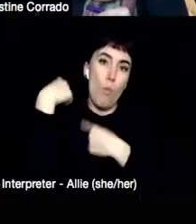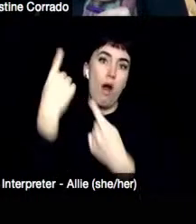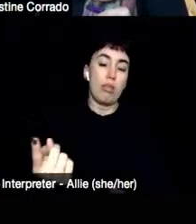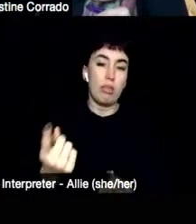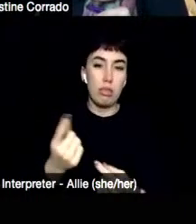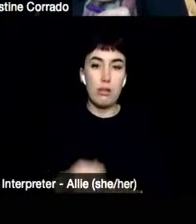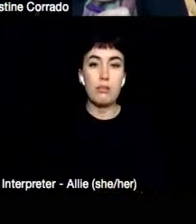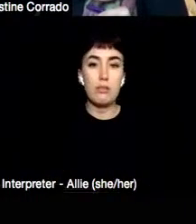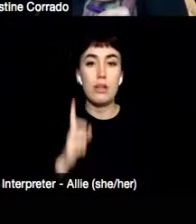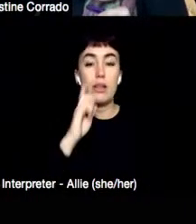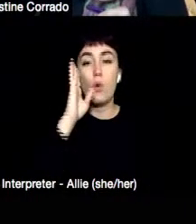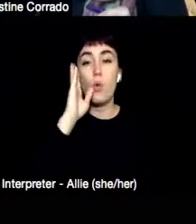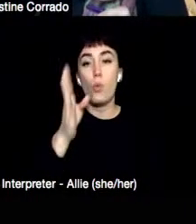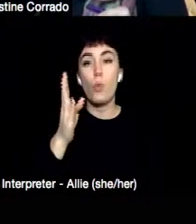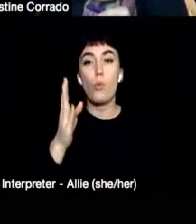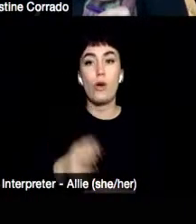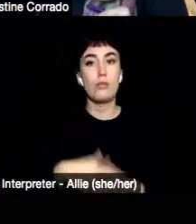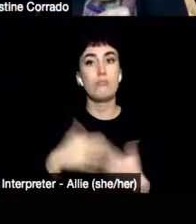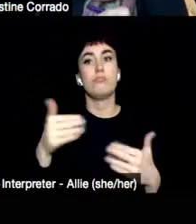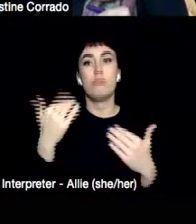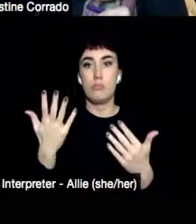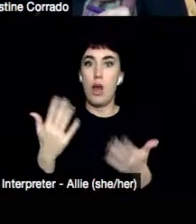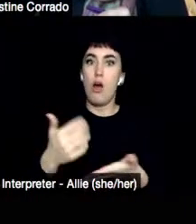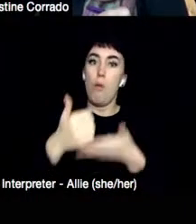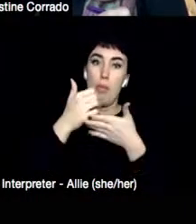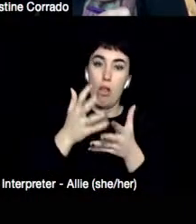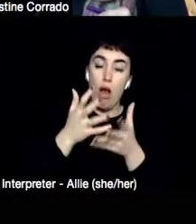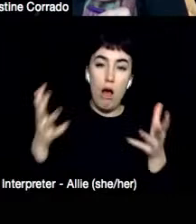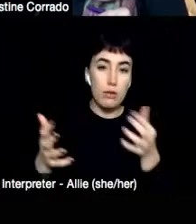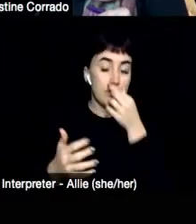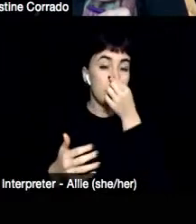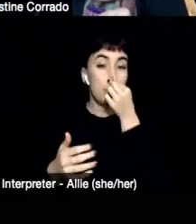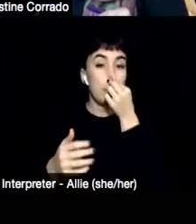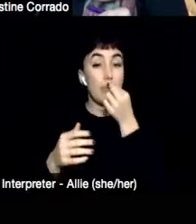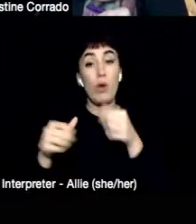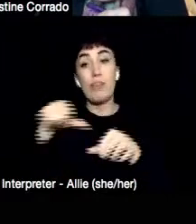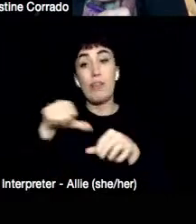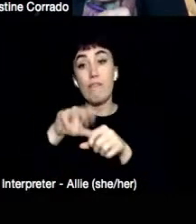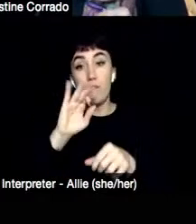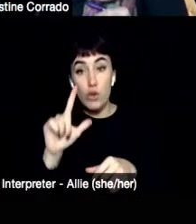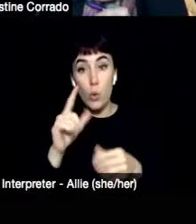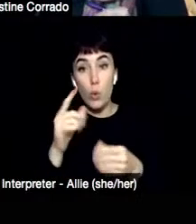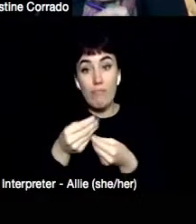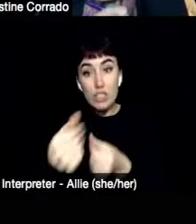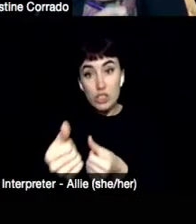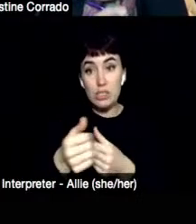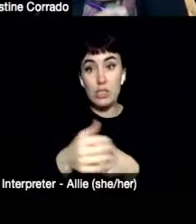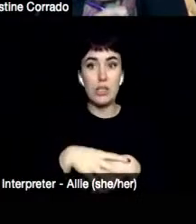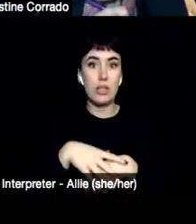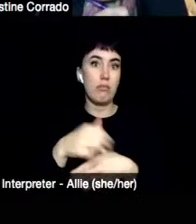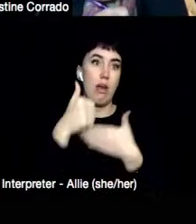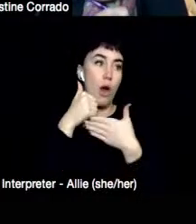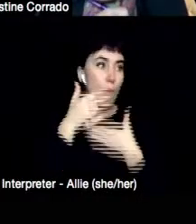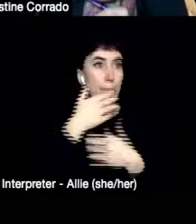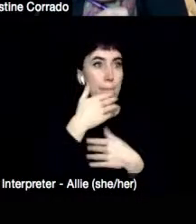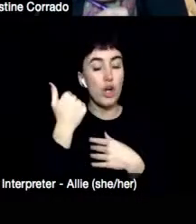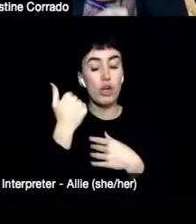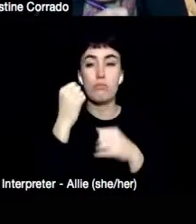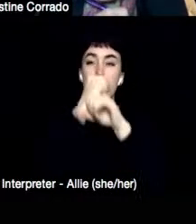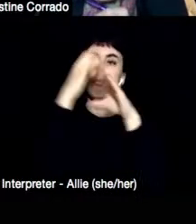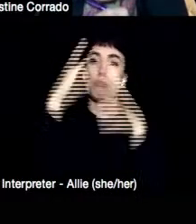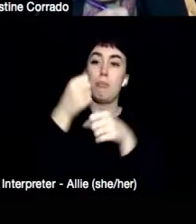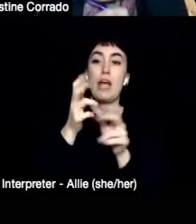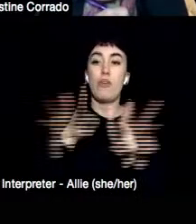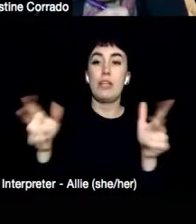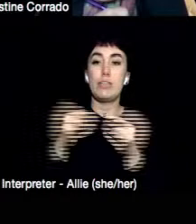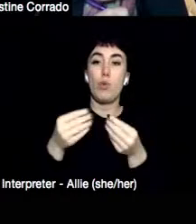gonna pay dividends. It's gonna help us with fuel efficiencies, and it's gonna help us better make our fleets that much more